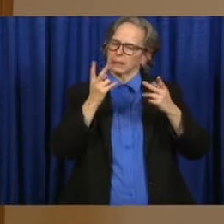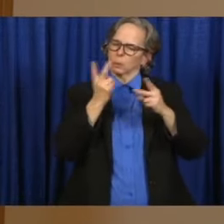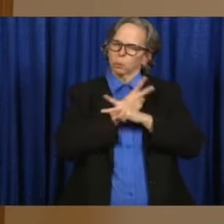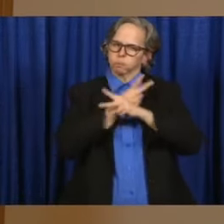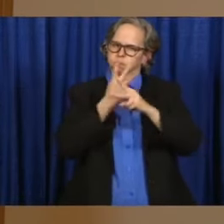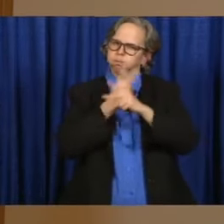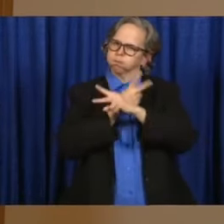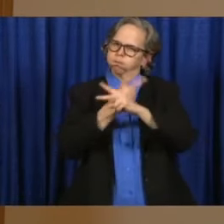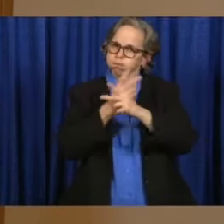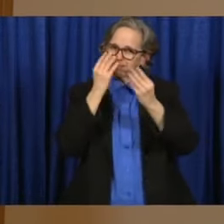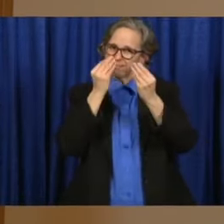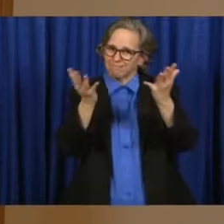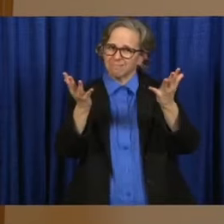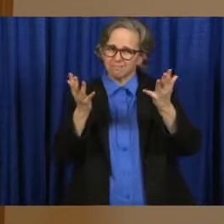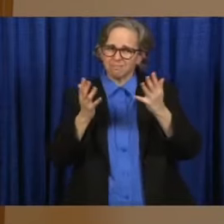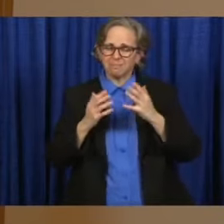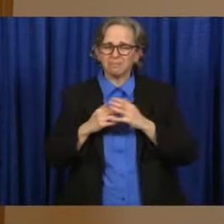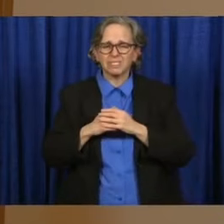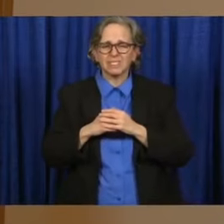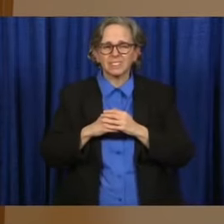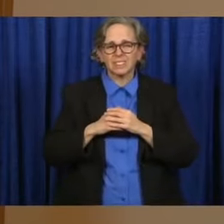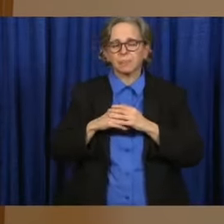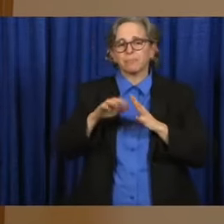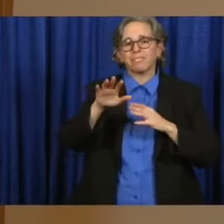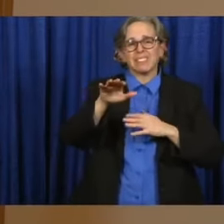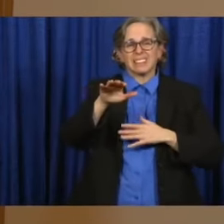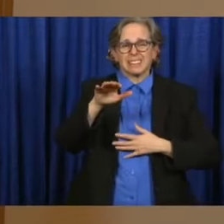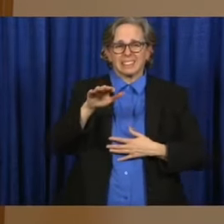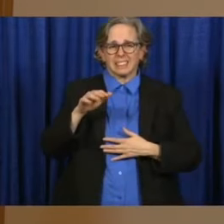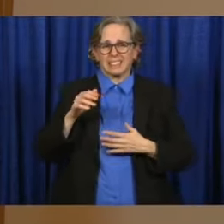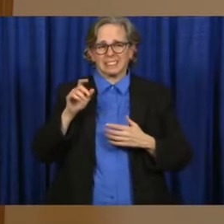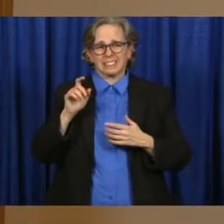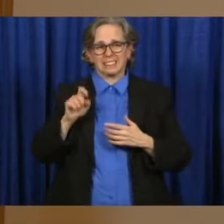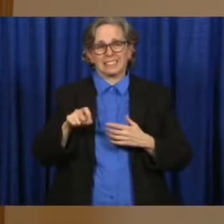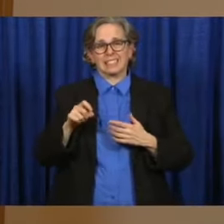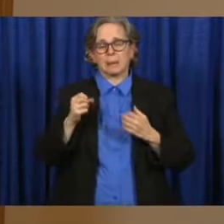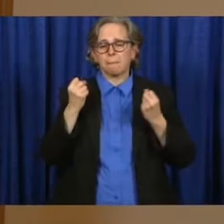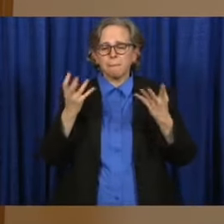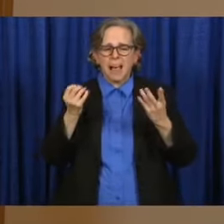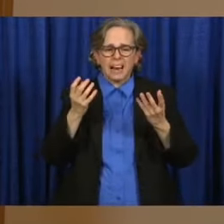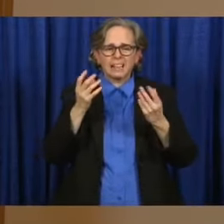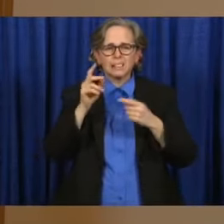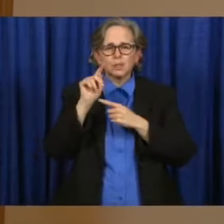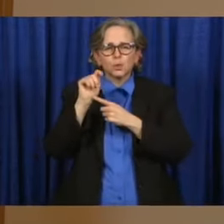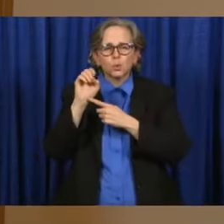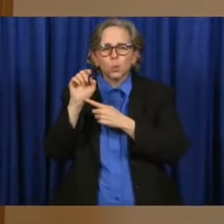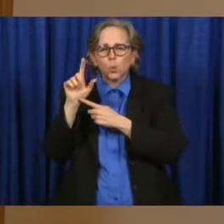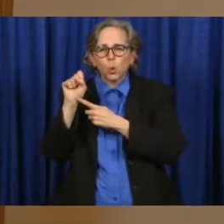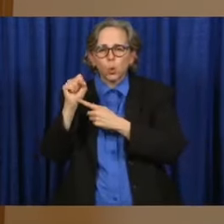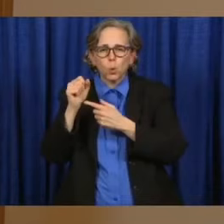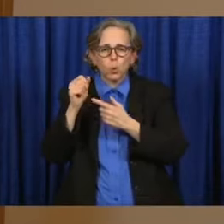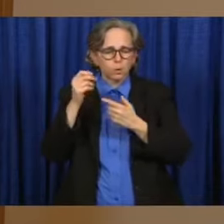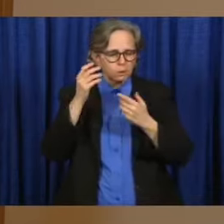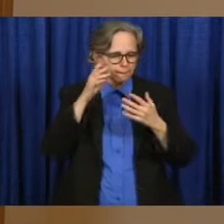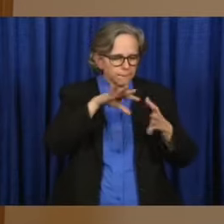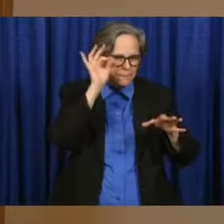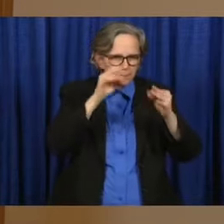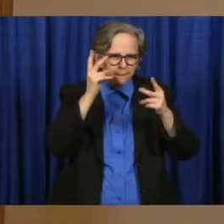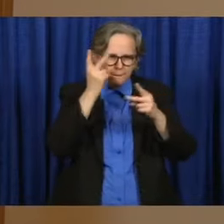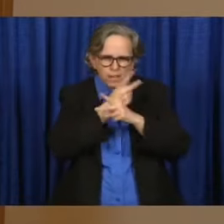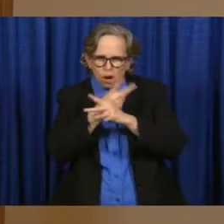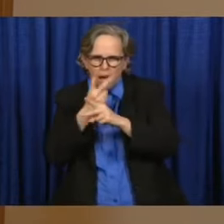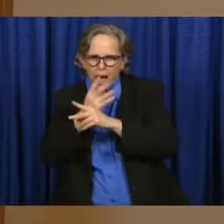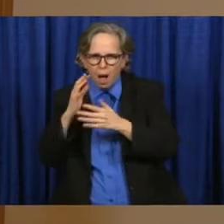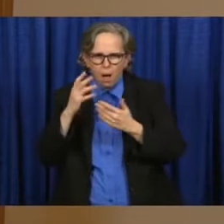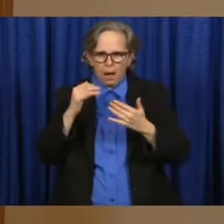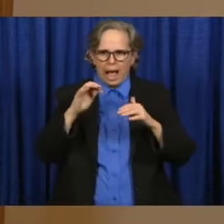to give us the tools we need by which to start to unravel the social distancing. And all scientists now